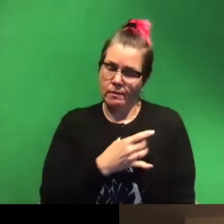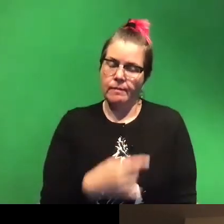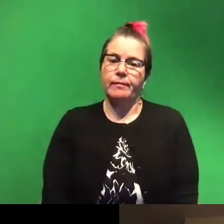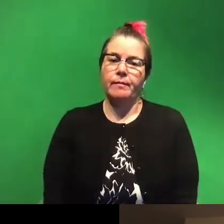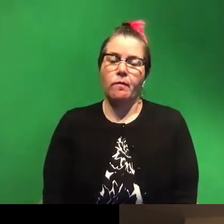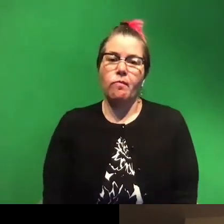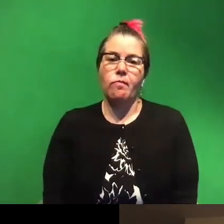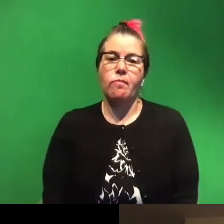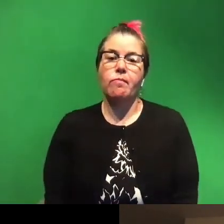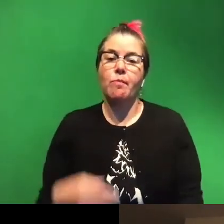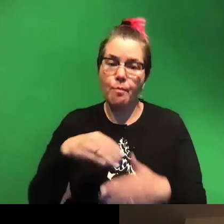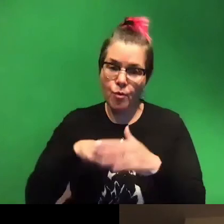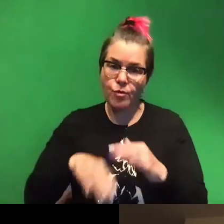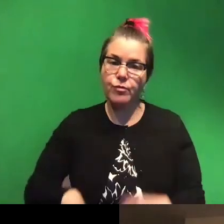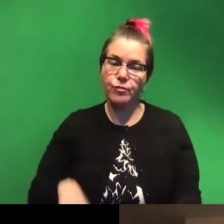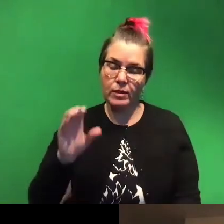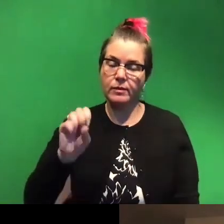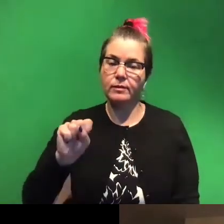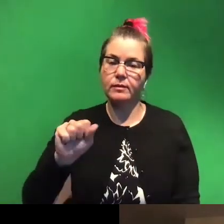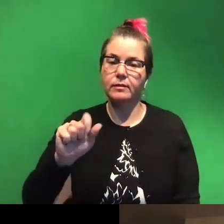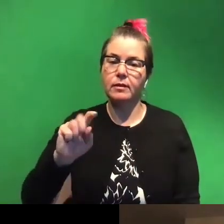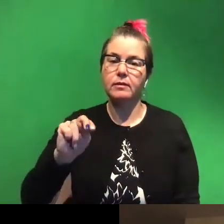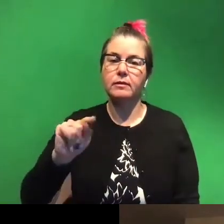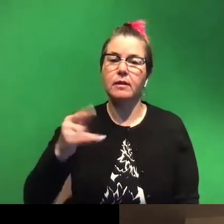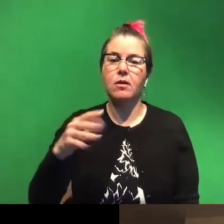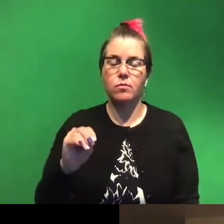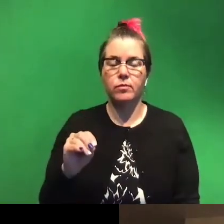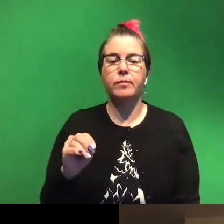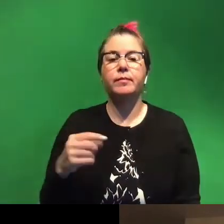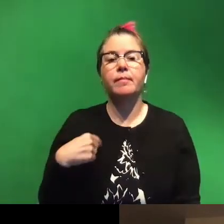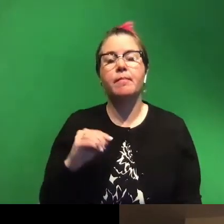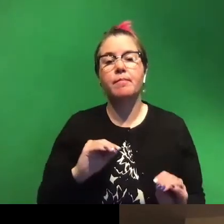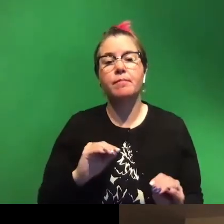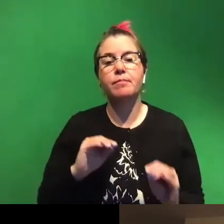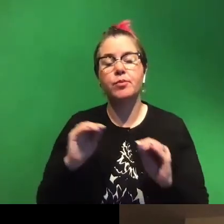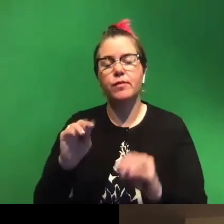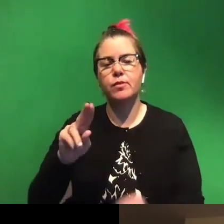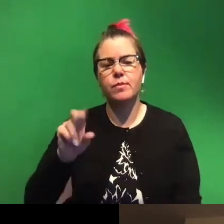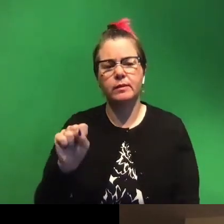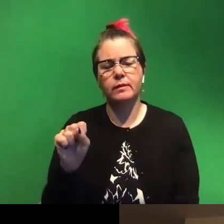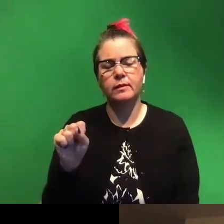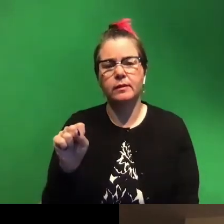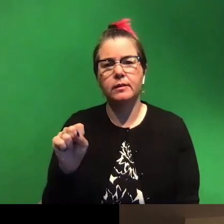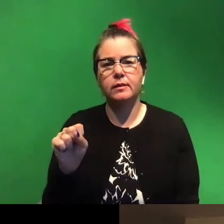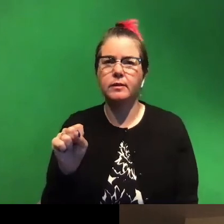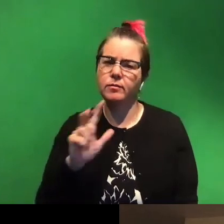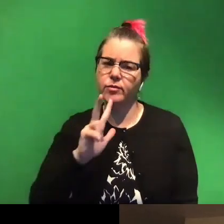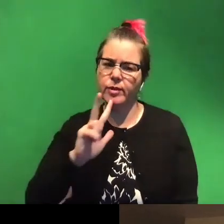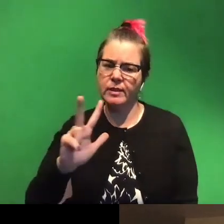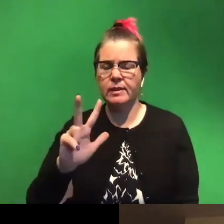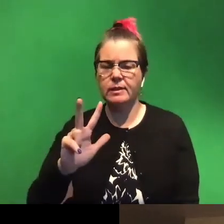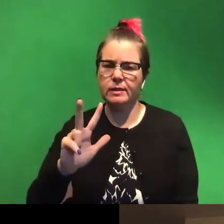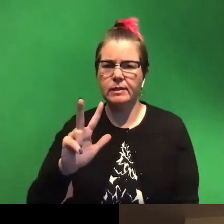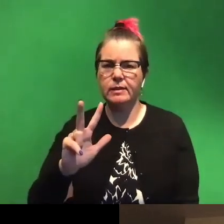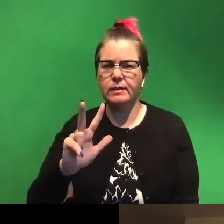I was born and raised in Santiago, and I moved to the US like